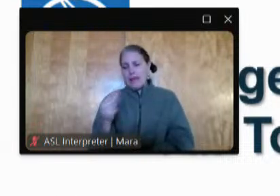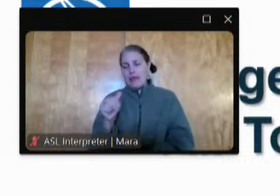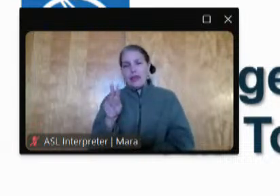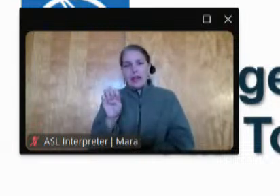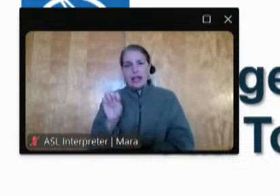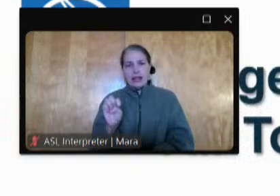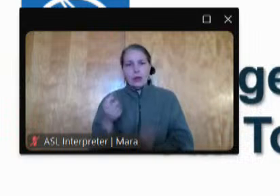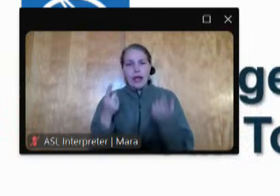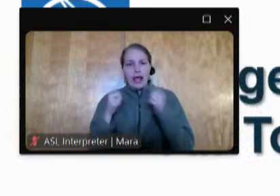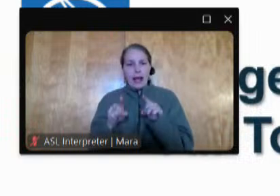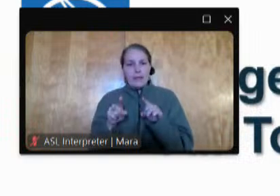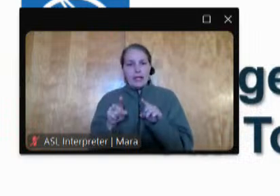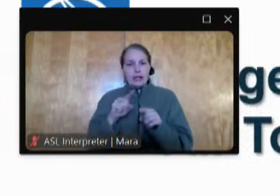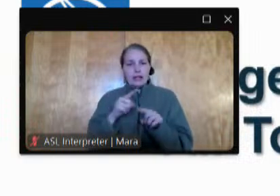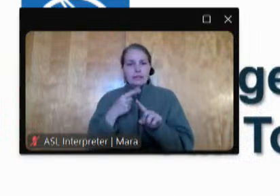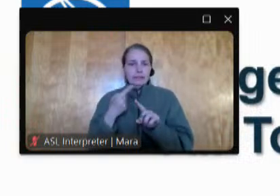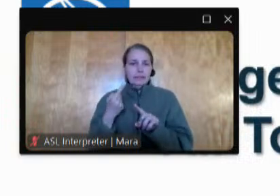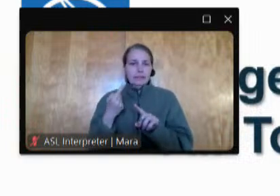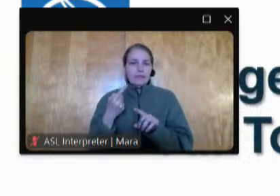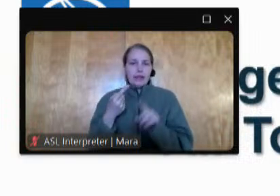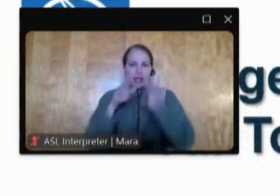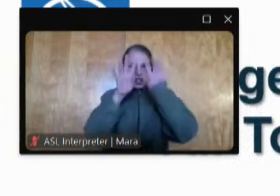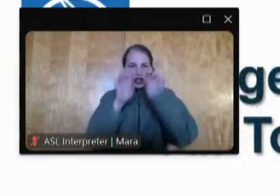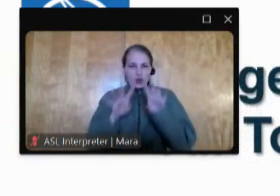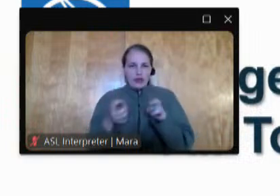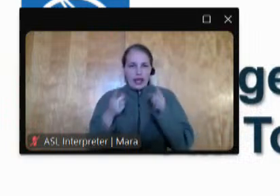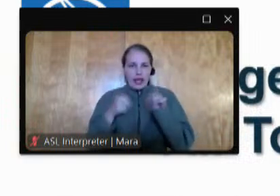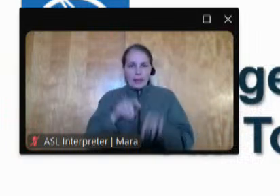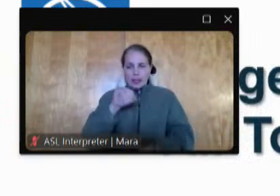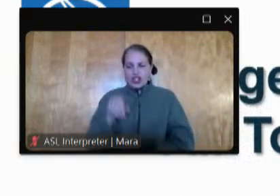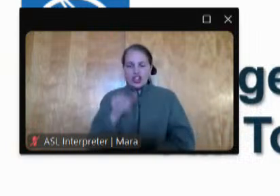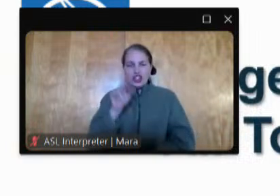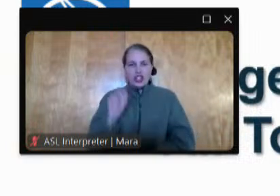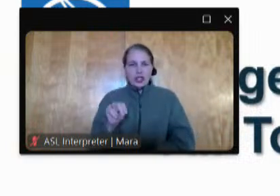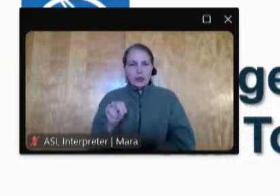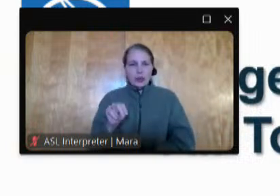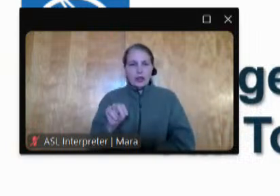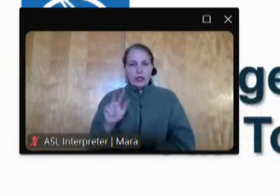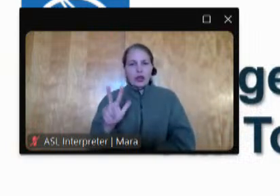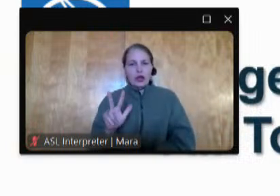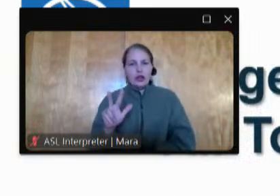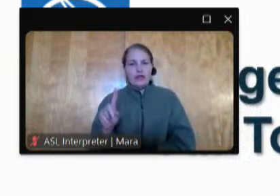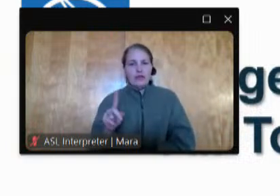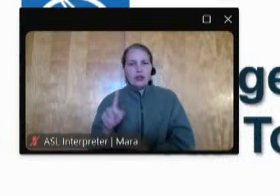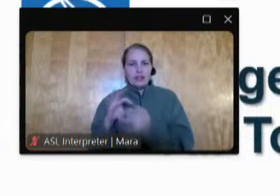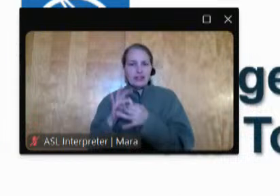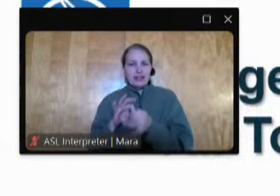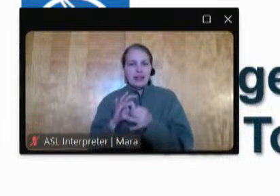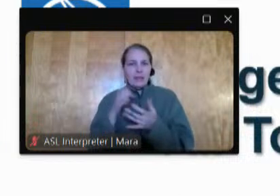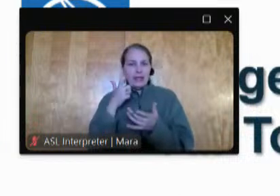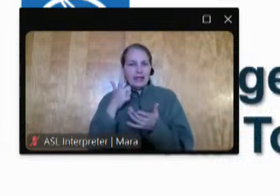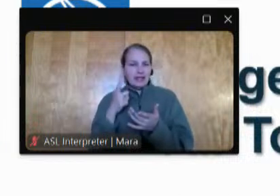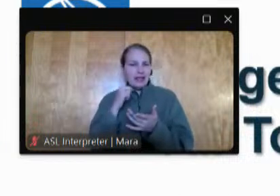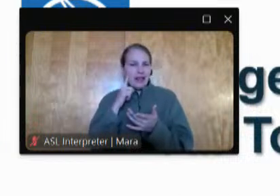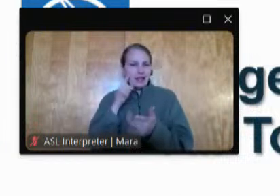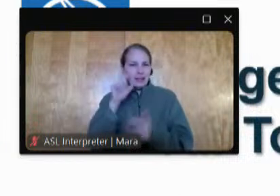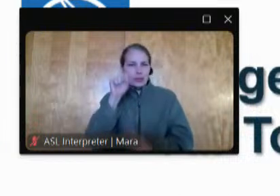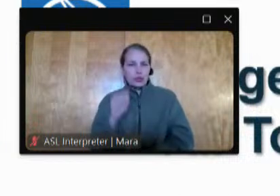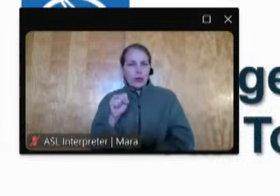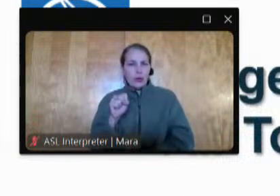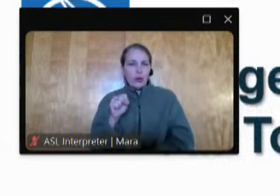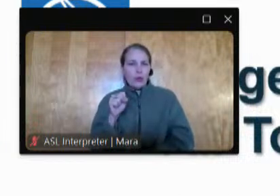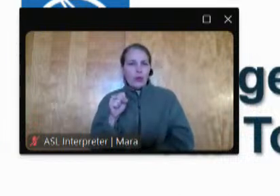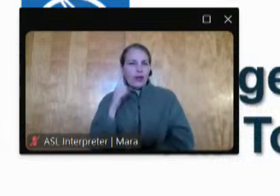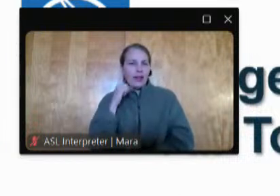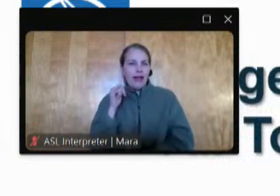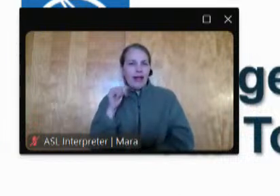31st, possibly from gas leaks, and this was communicated to SoCalGas, and there were some mitigation measures that